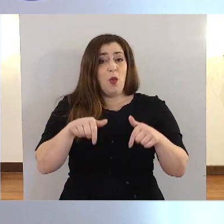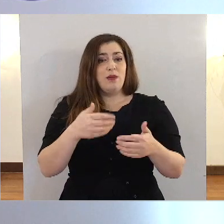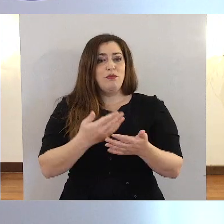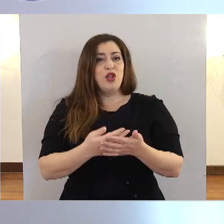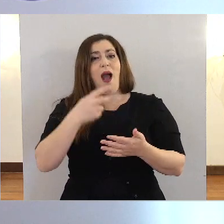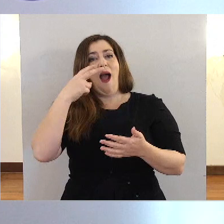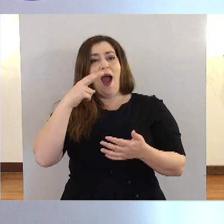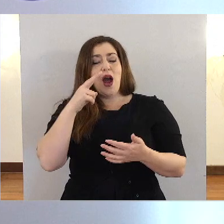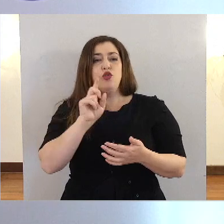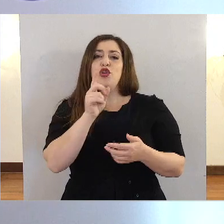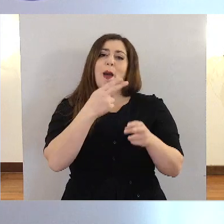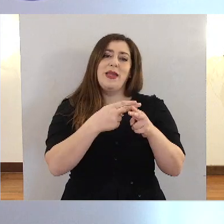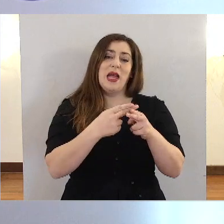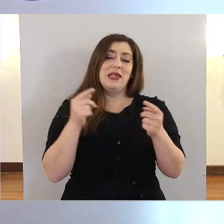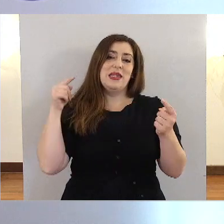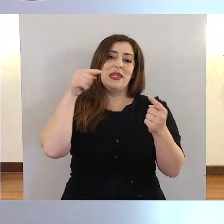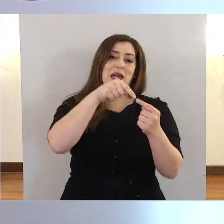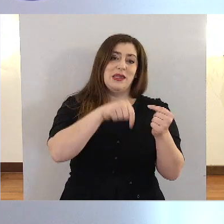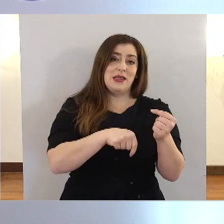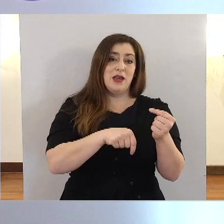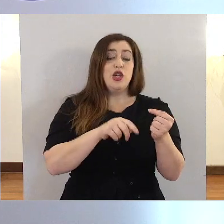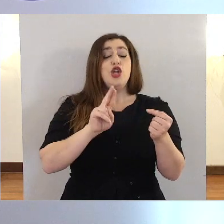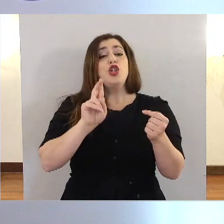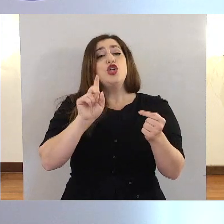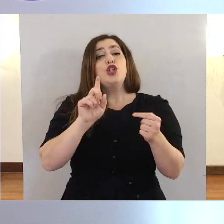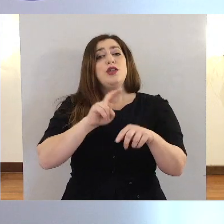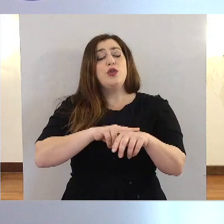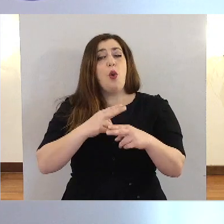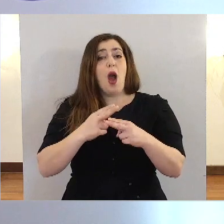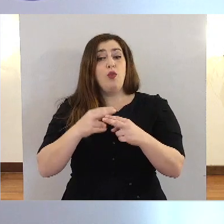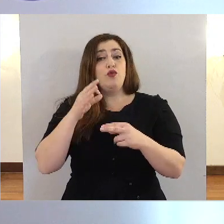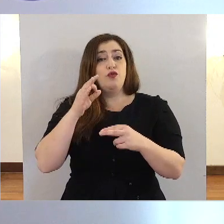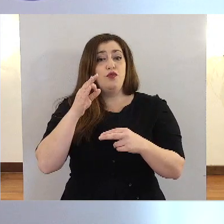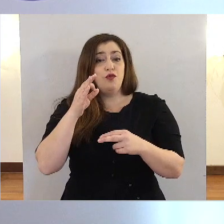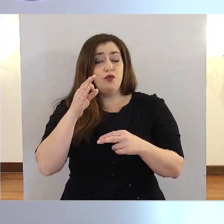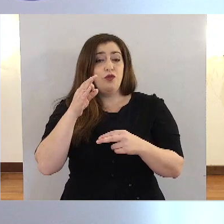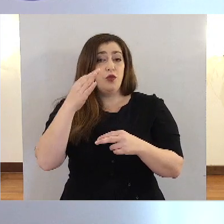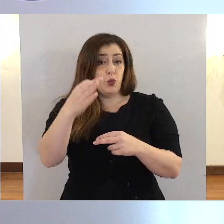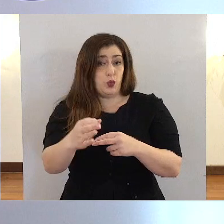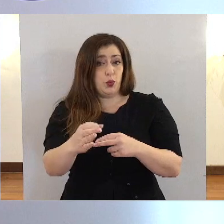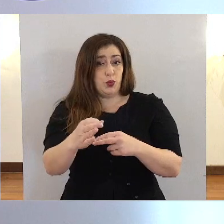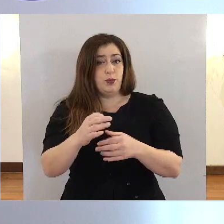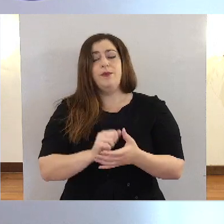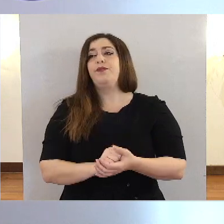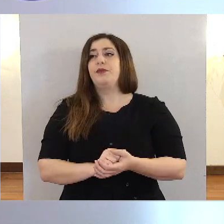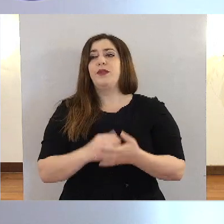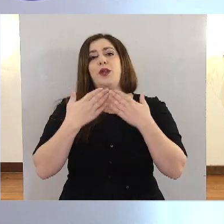what can be of inspiration to others, and most importantly, to discuss where we go from here. Thank